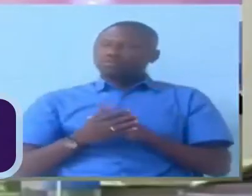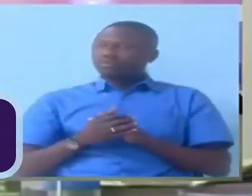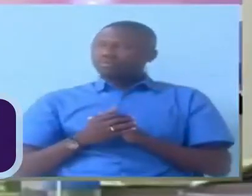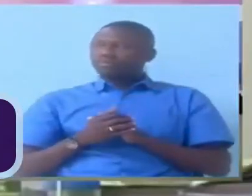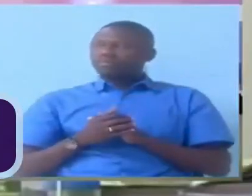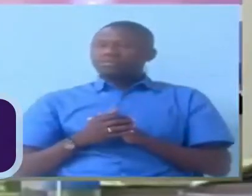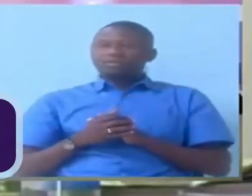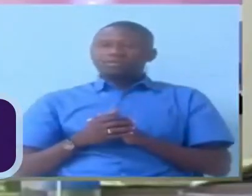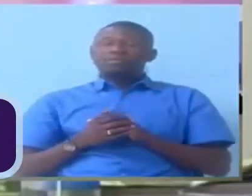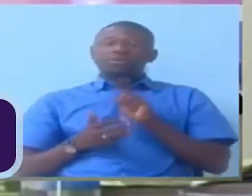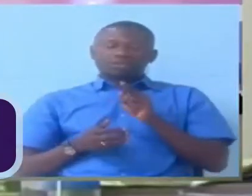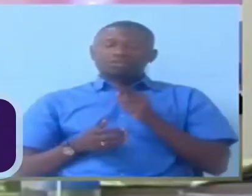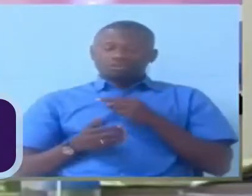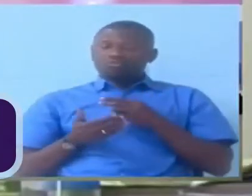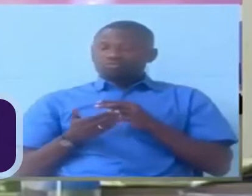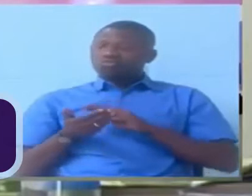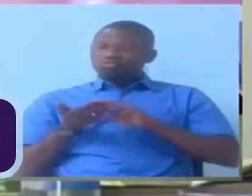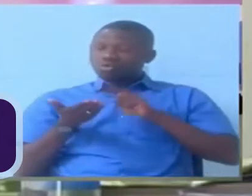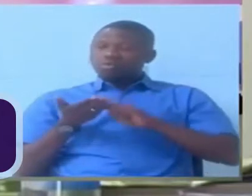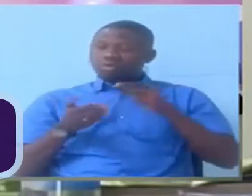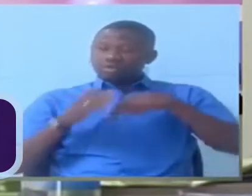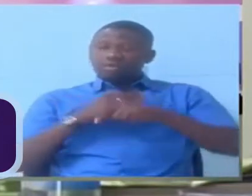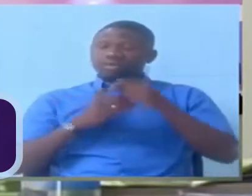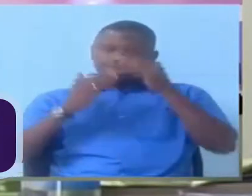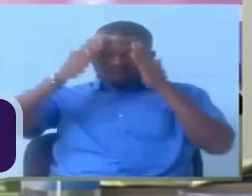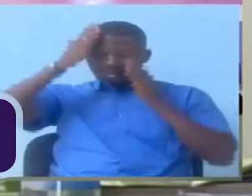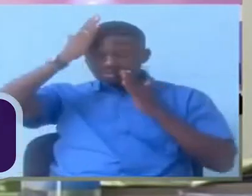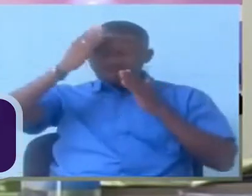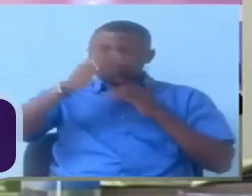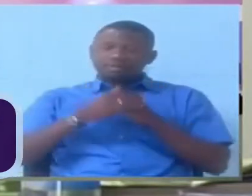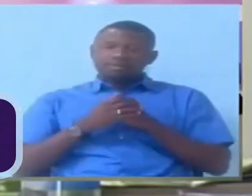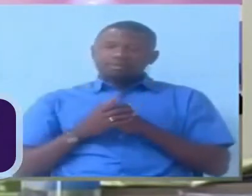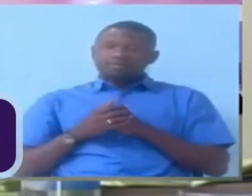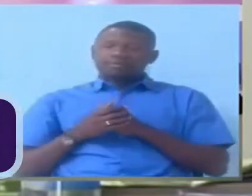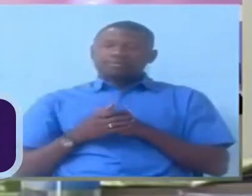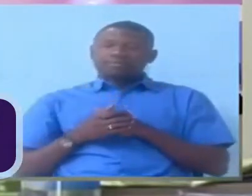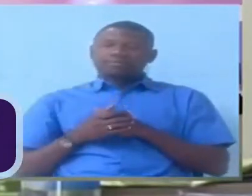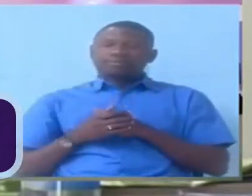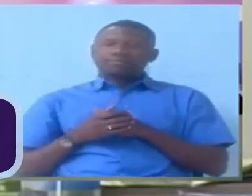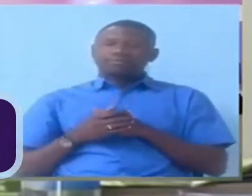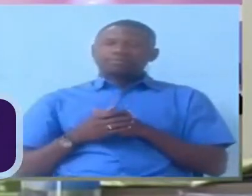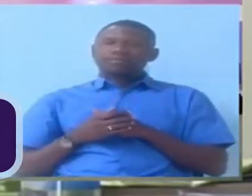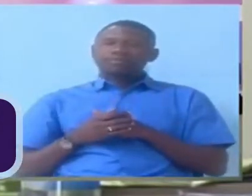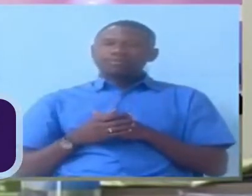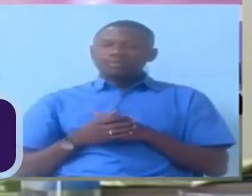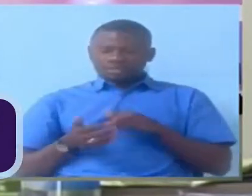2006. 2006 samakono. There was a Royal Gibraltar course organized in the Gambia. Mtarta